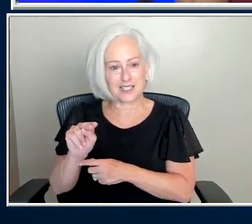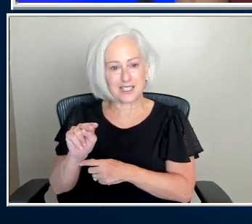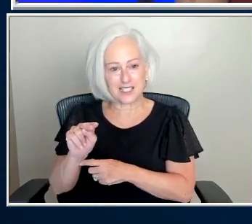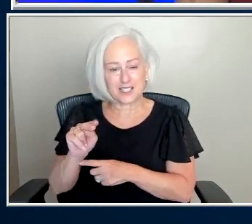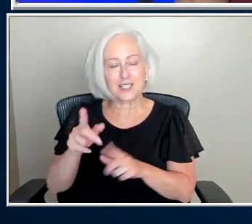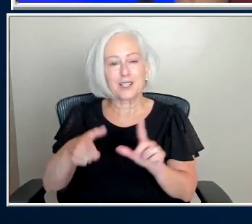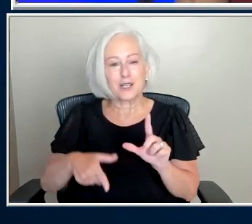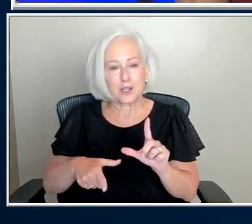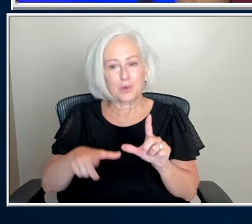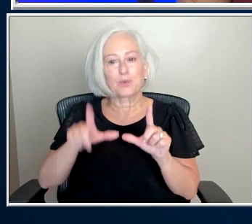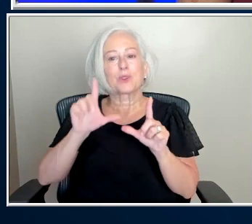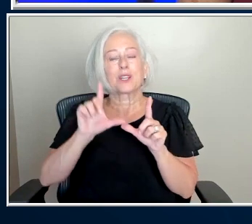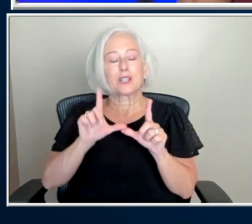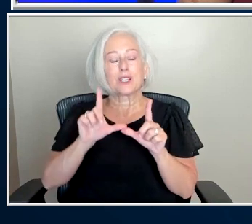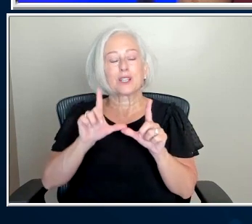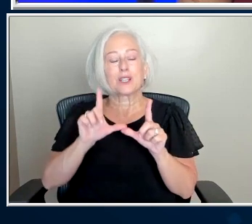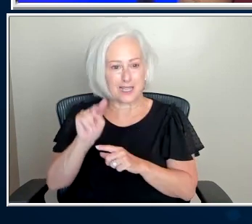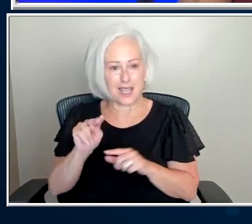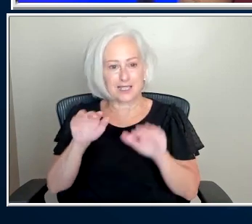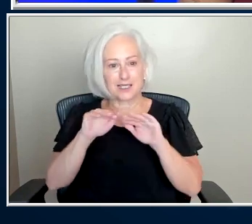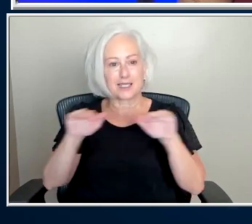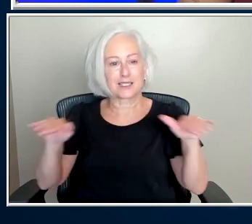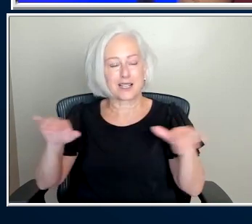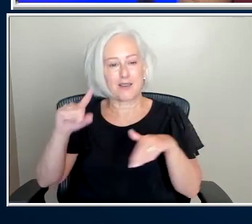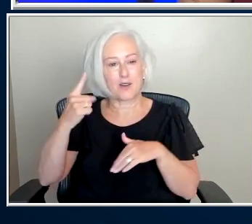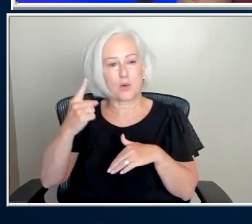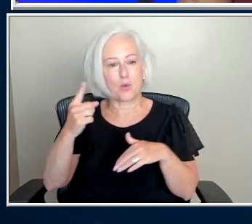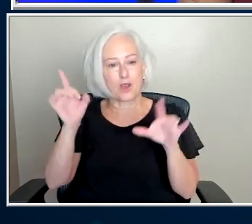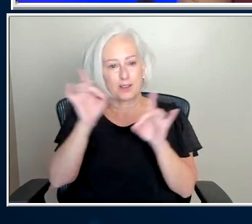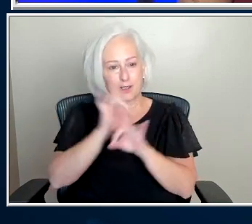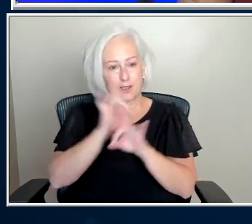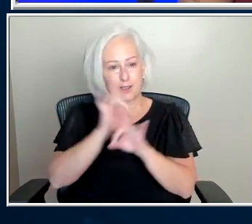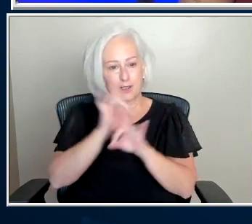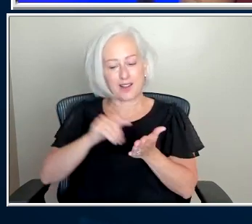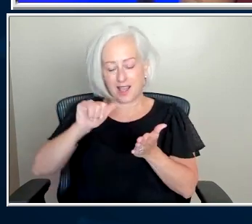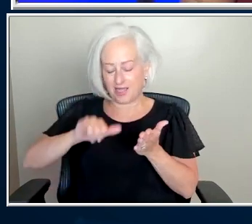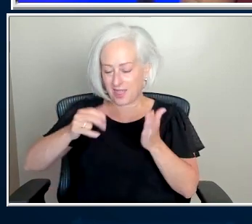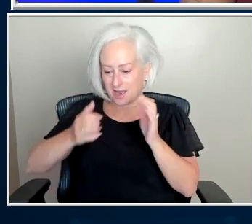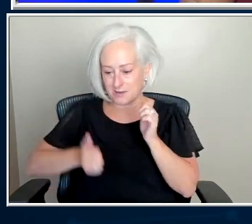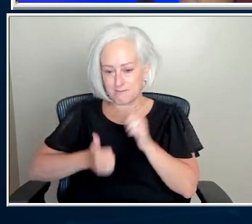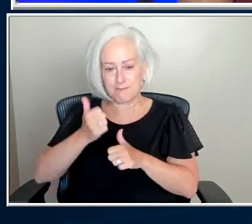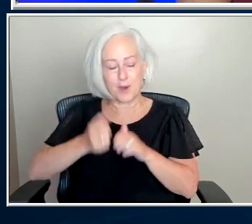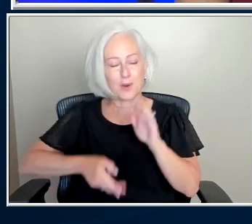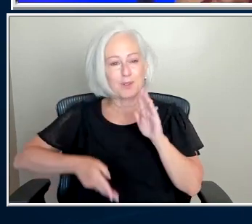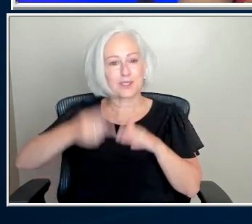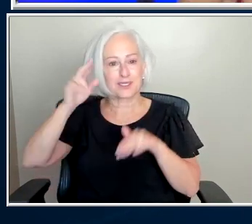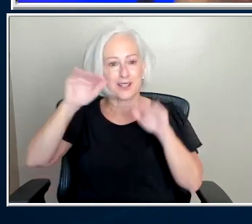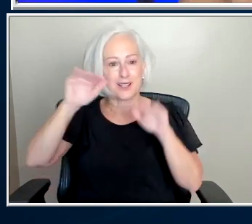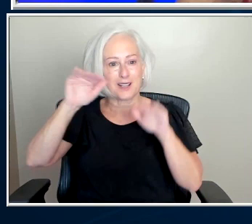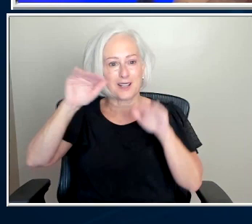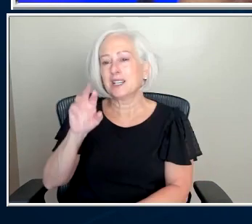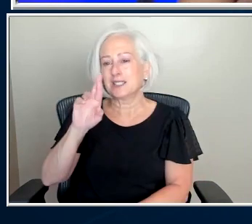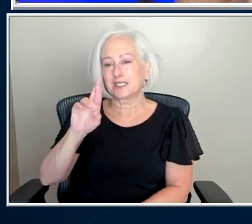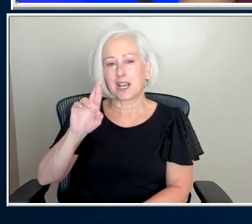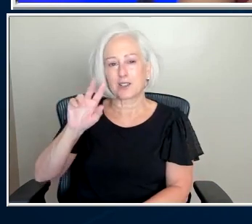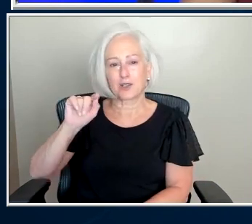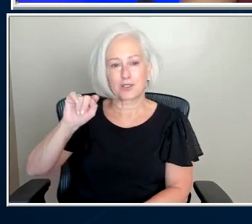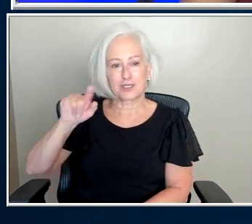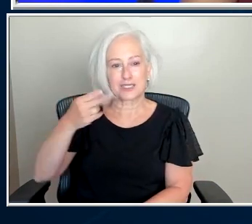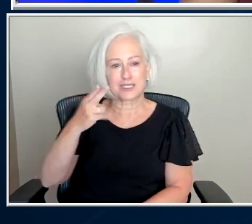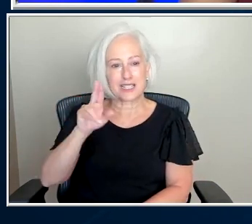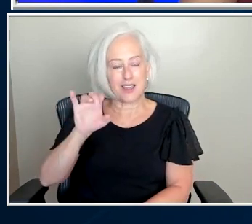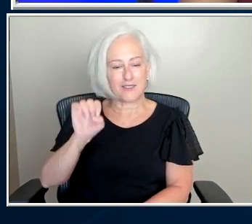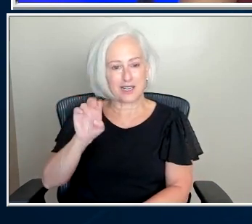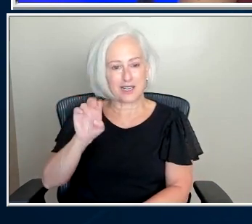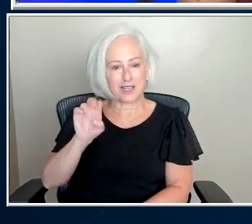1 trauma center. It is the highest level a hospital can earn. Dr. Stephany Berry joins us this morning to help us understand really what that